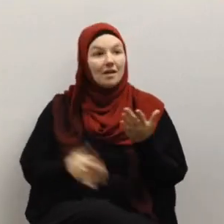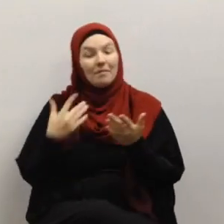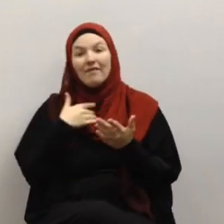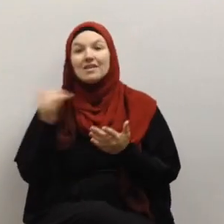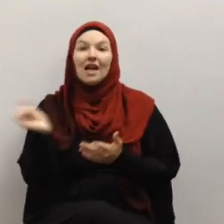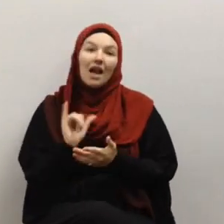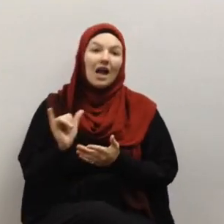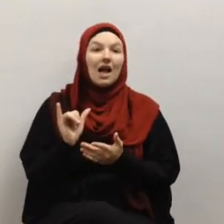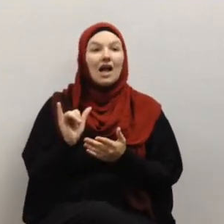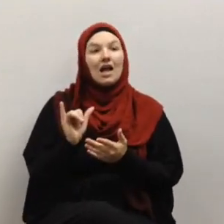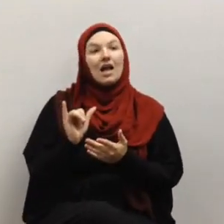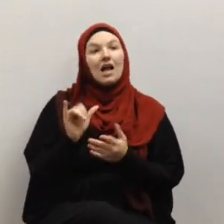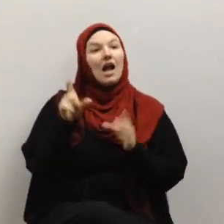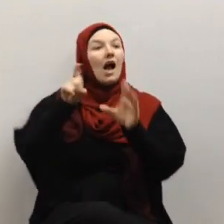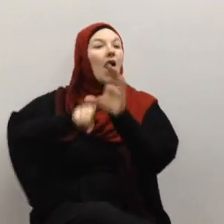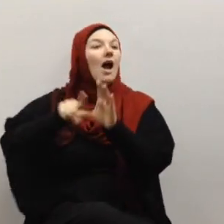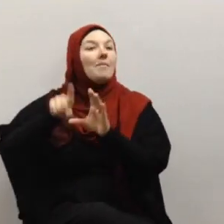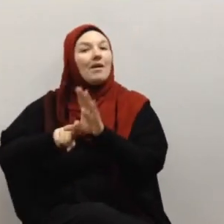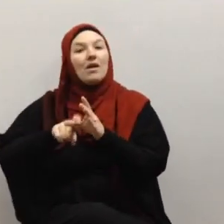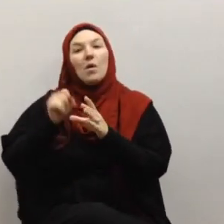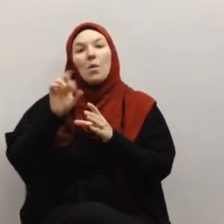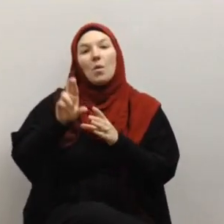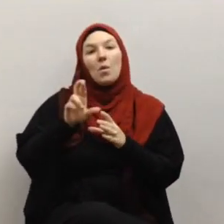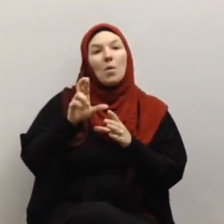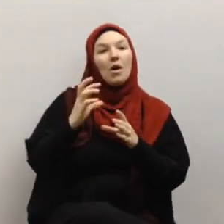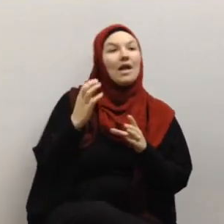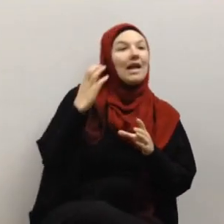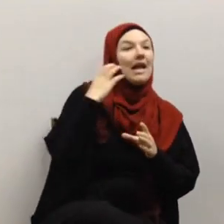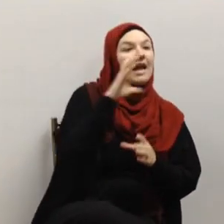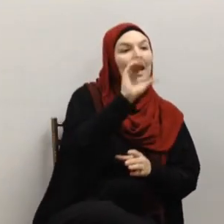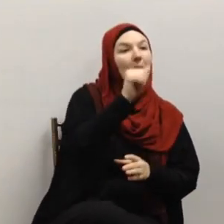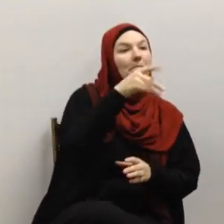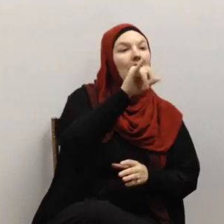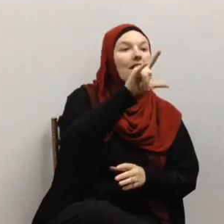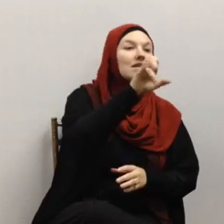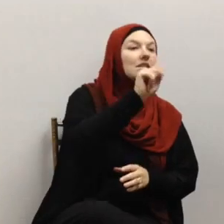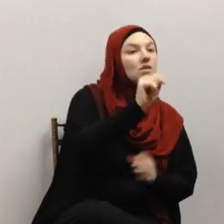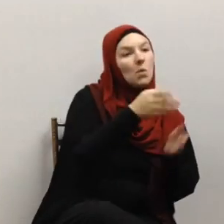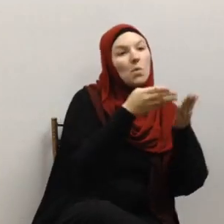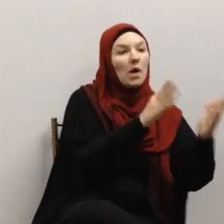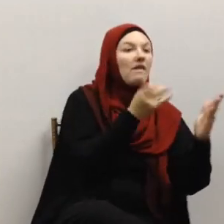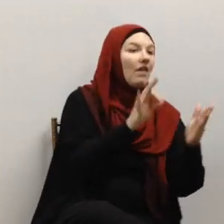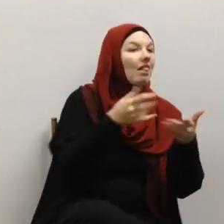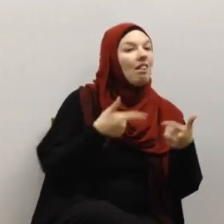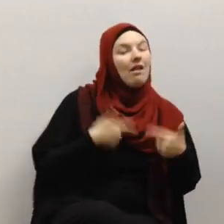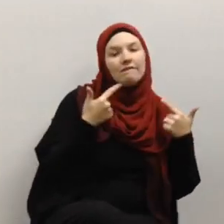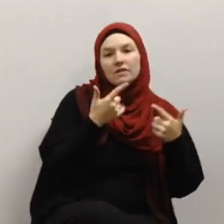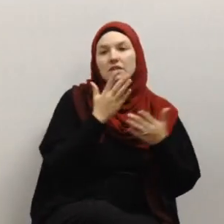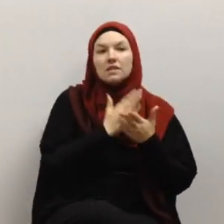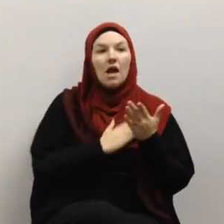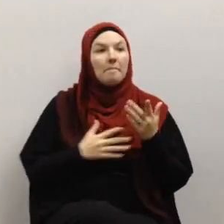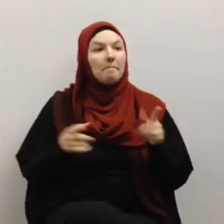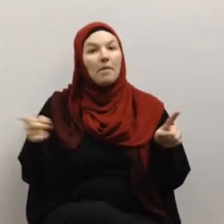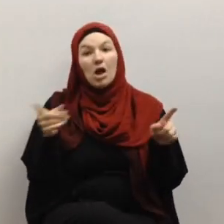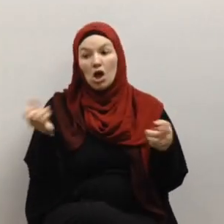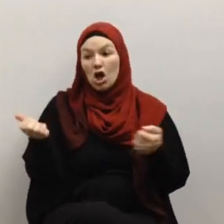the communist manifesto or the capitalist way of life or this or that. And when you offer